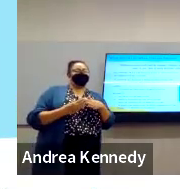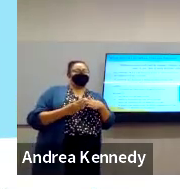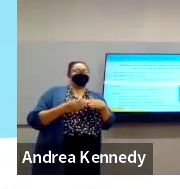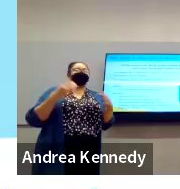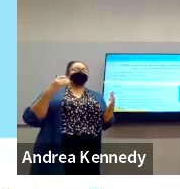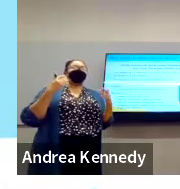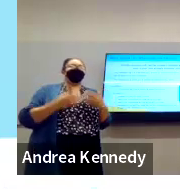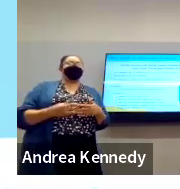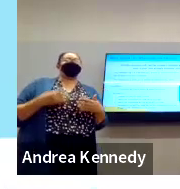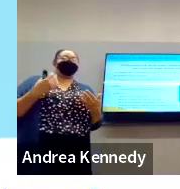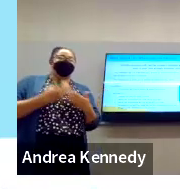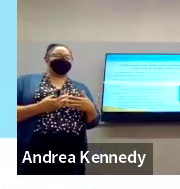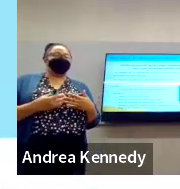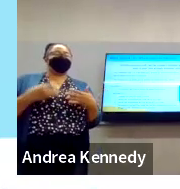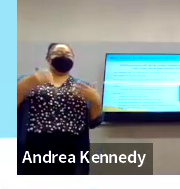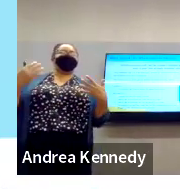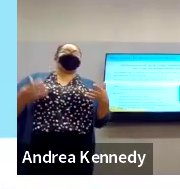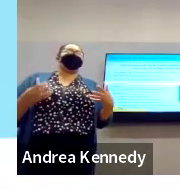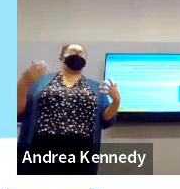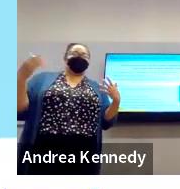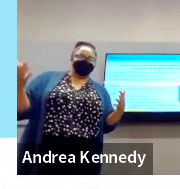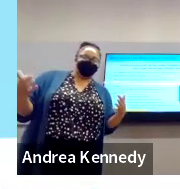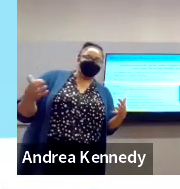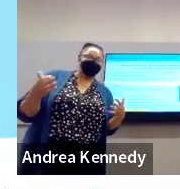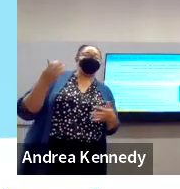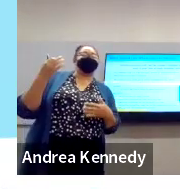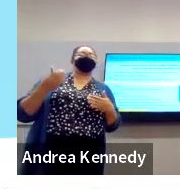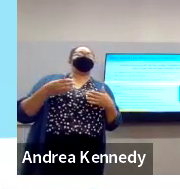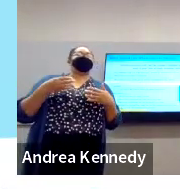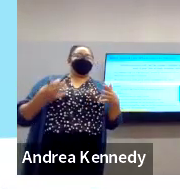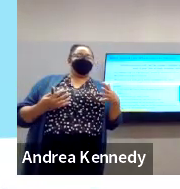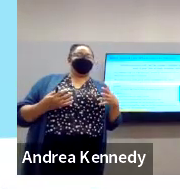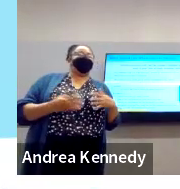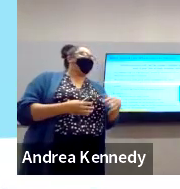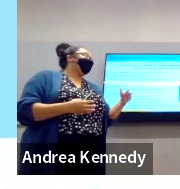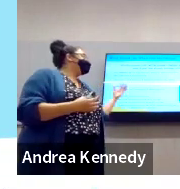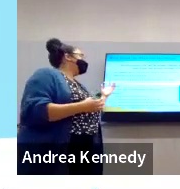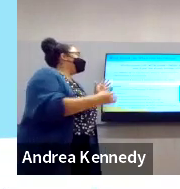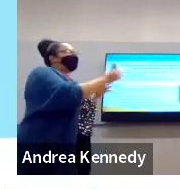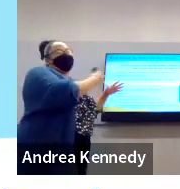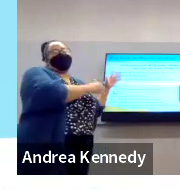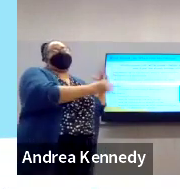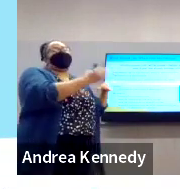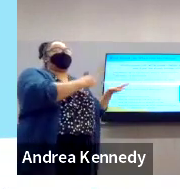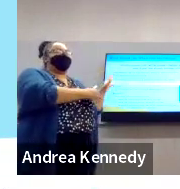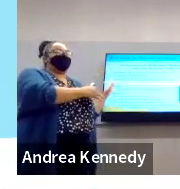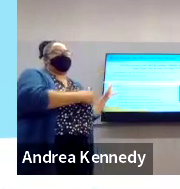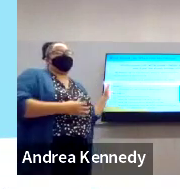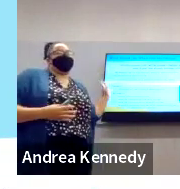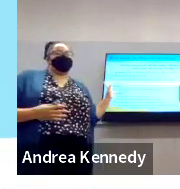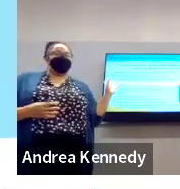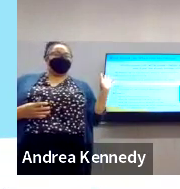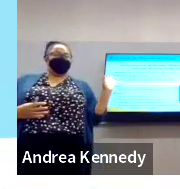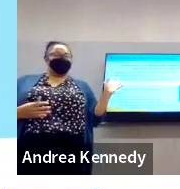fully covered unit, you should expect to see a petition form in the mail, sort of between